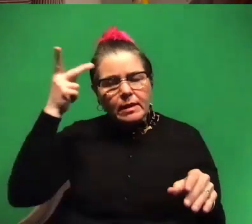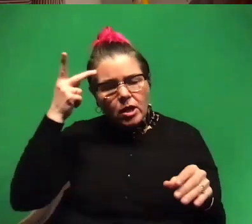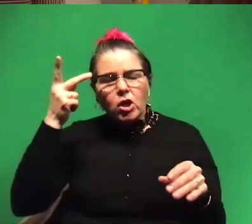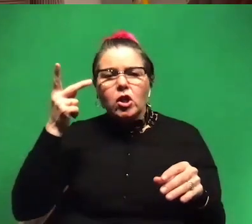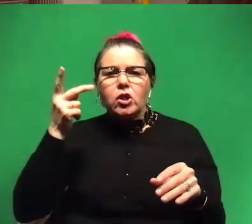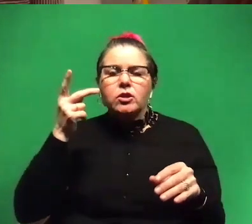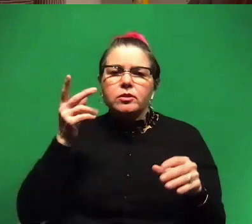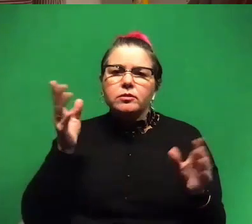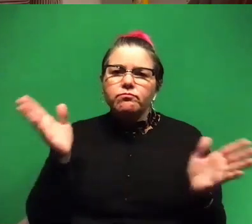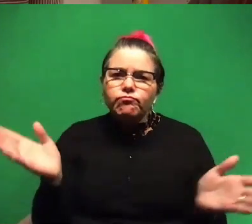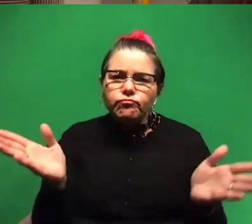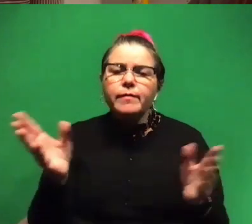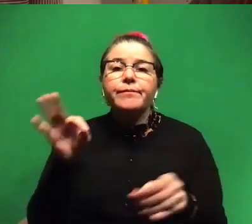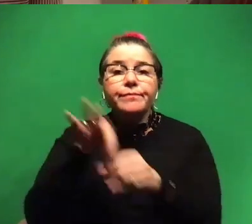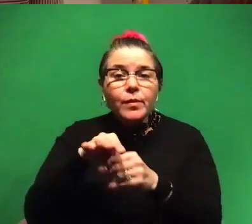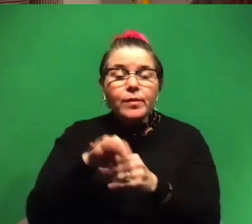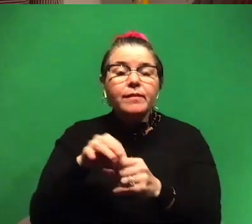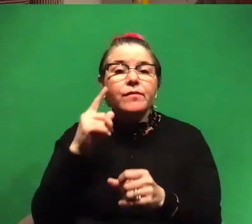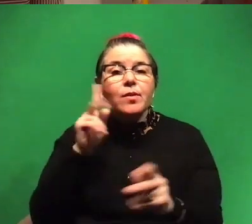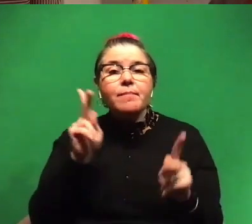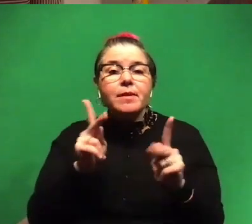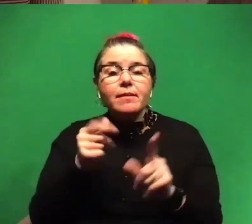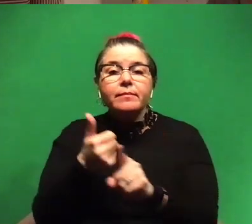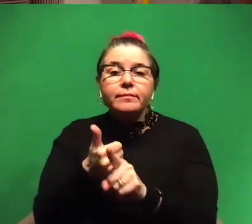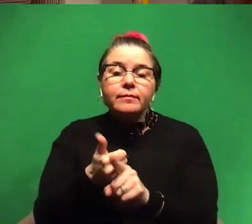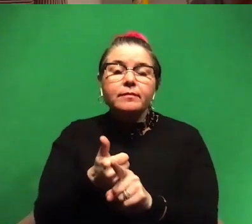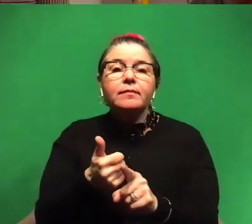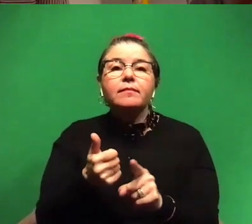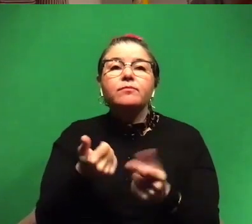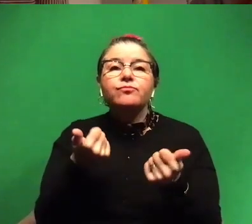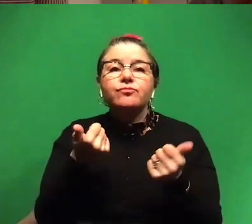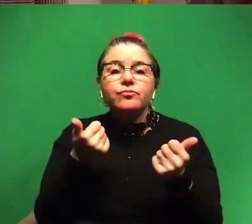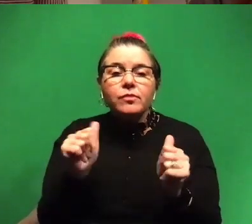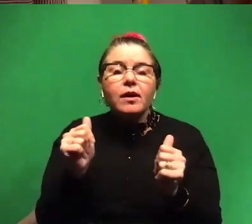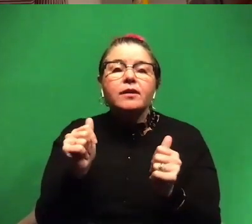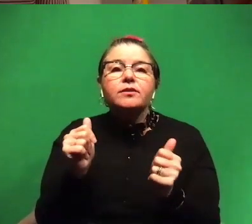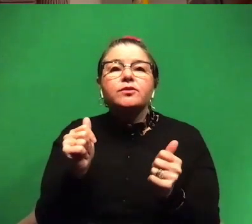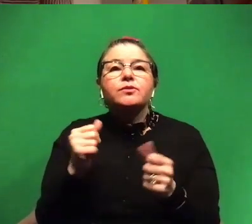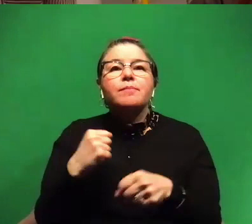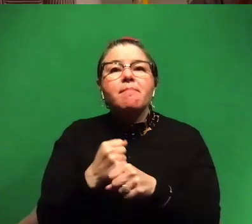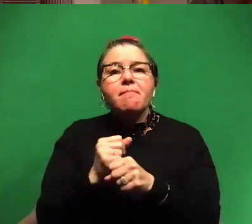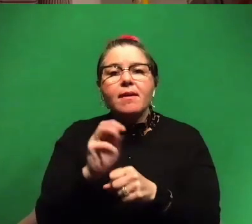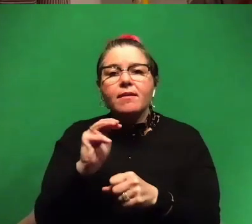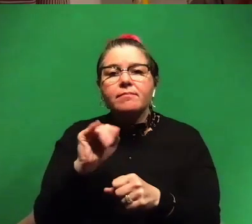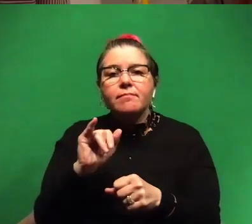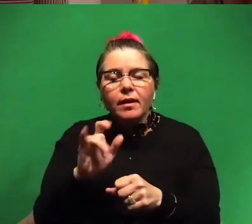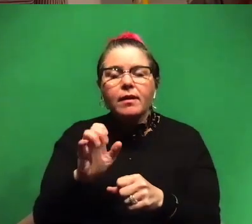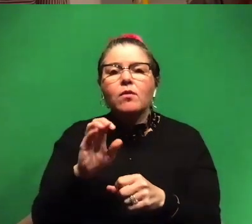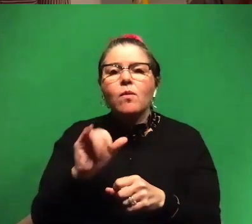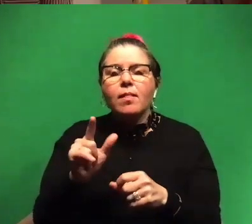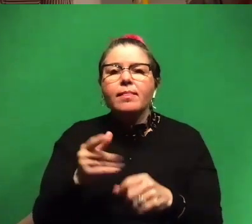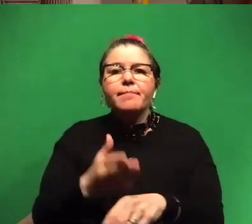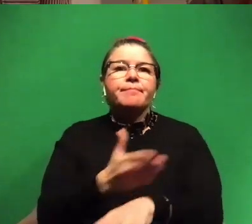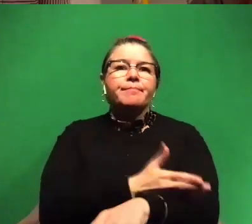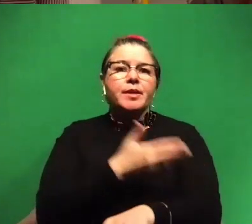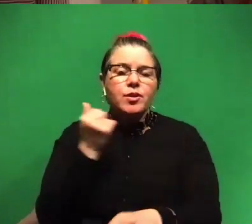So, voting for people who are trying to make mining and oil better, or